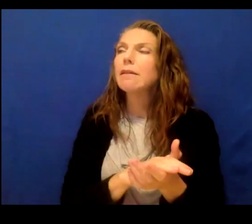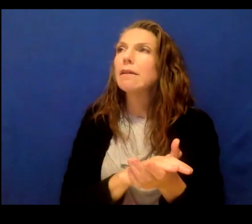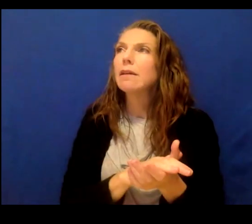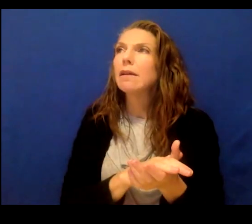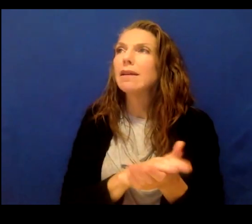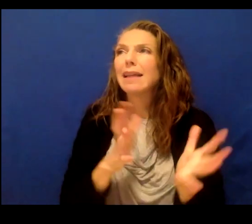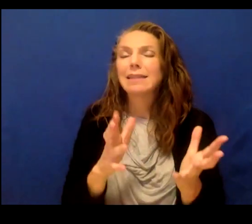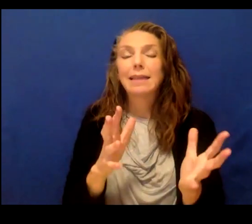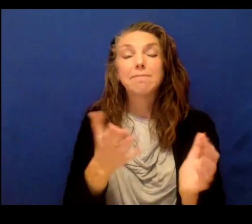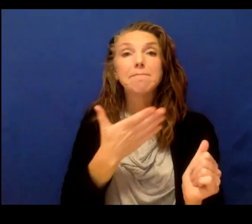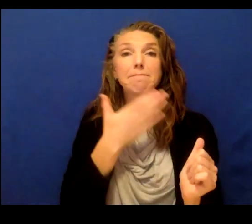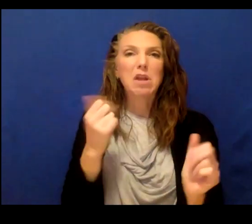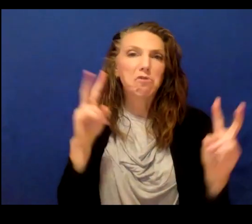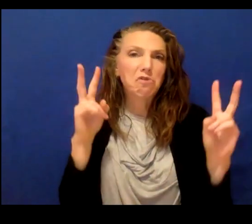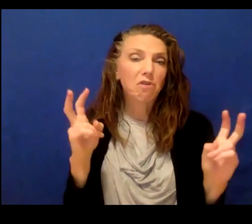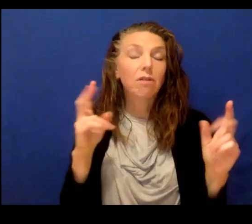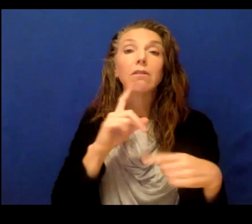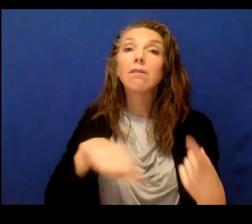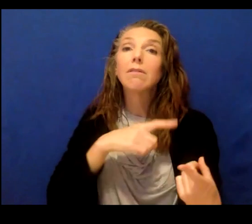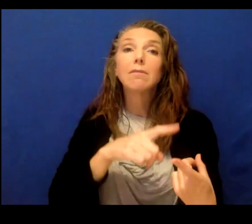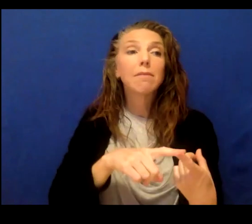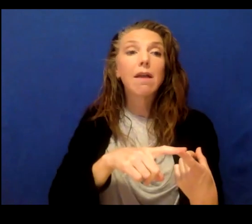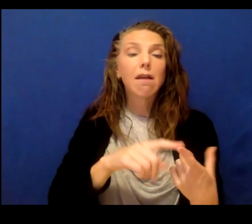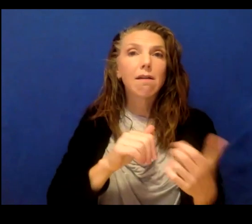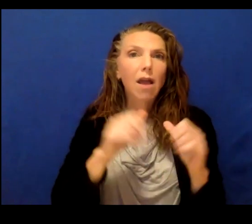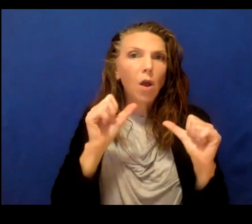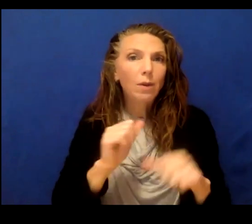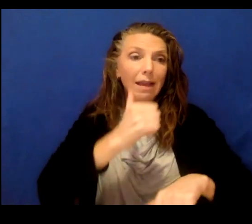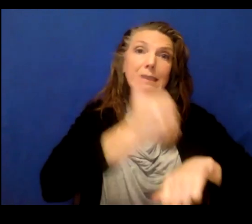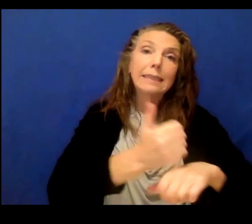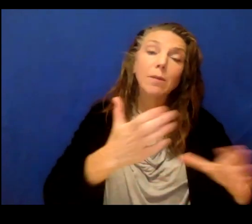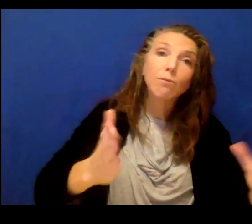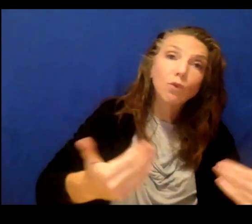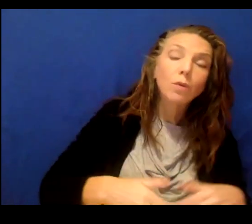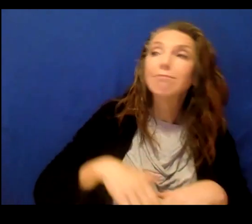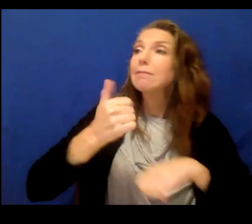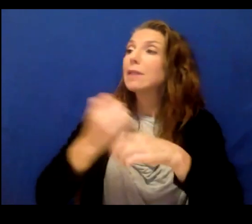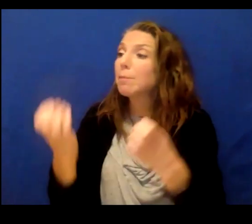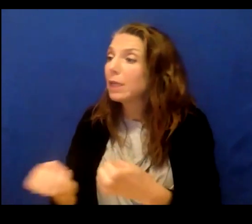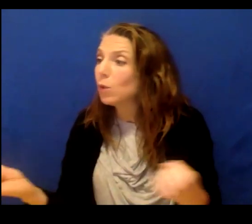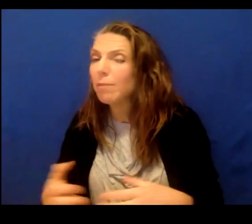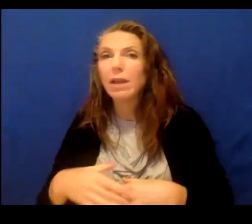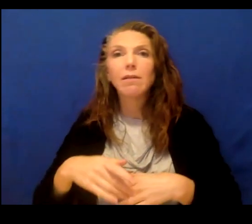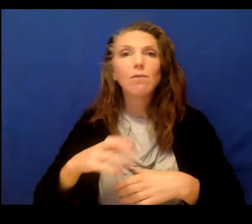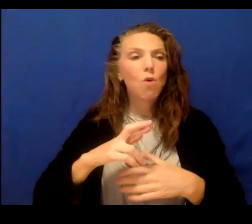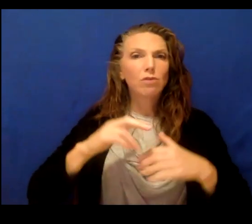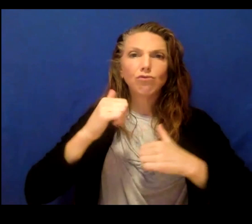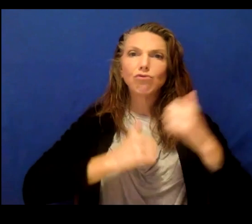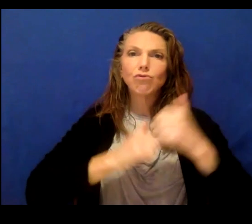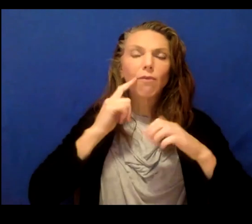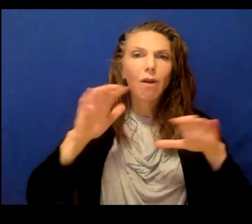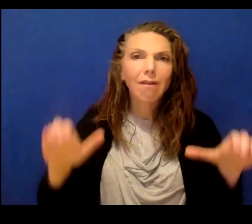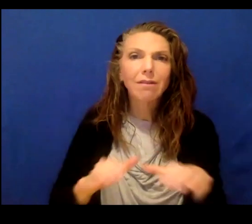more efficiently, if you will, about how we might want to set up the room or equipment or the structure of activities, because